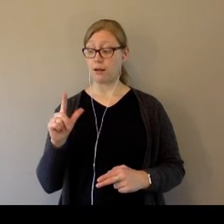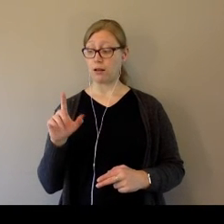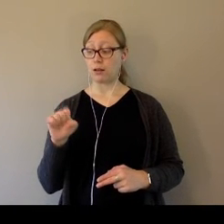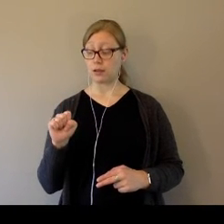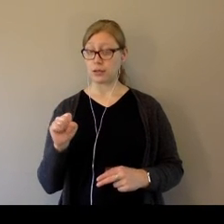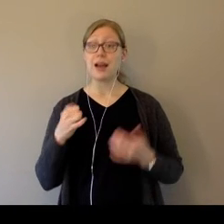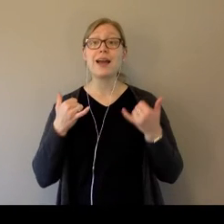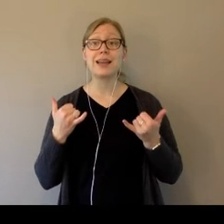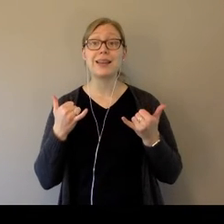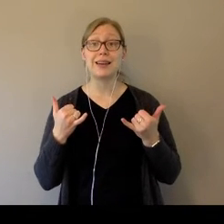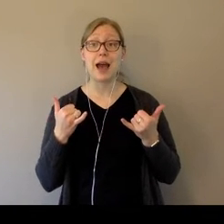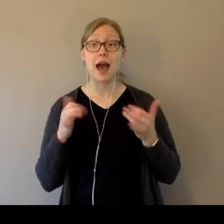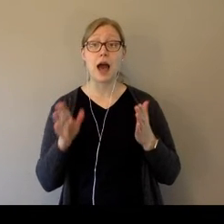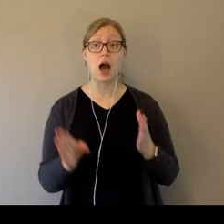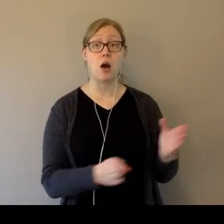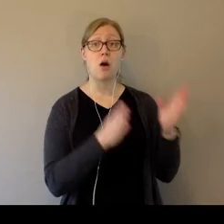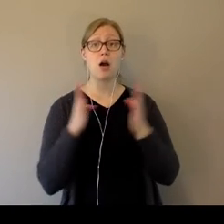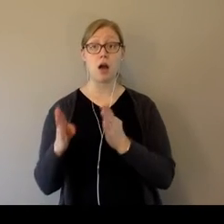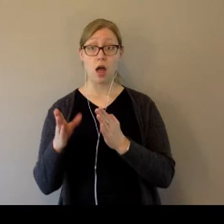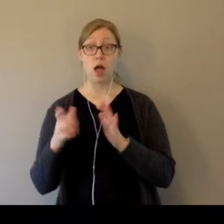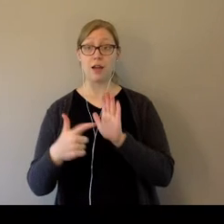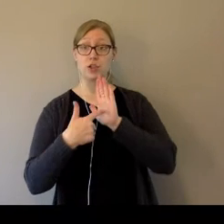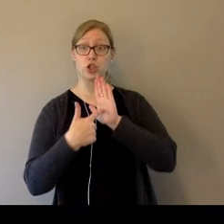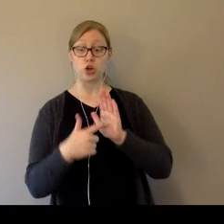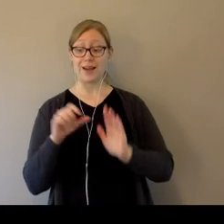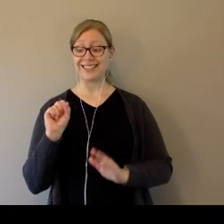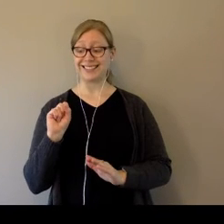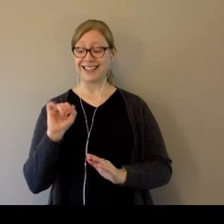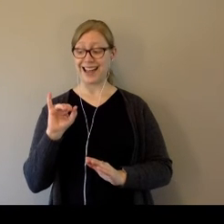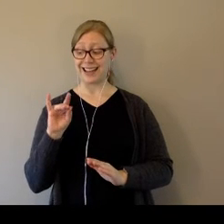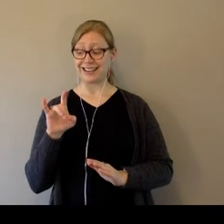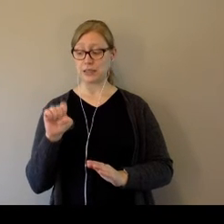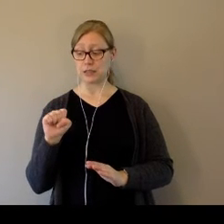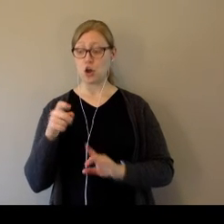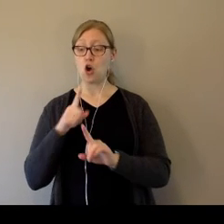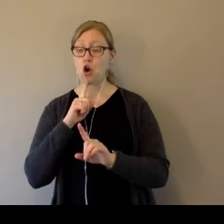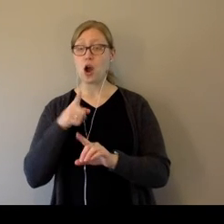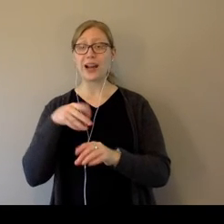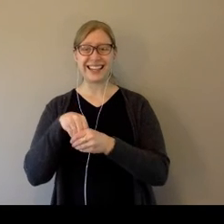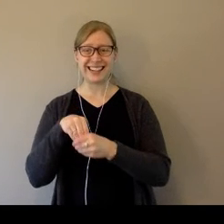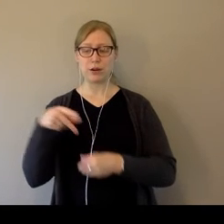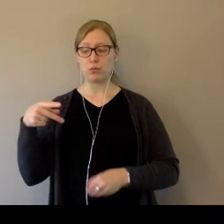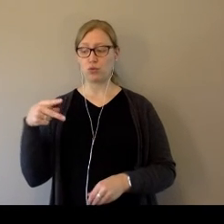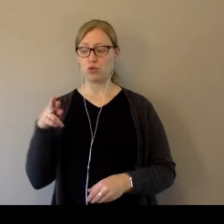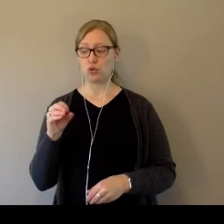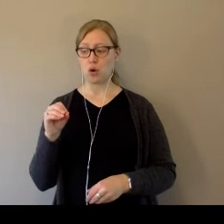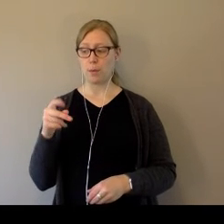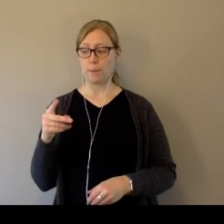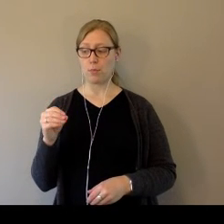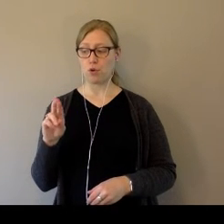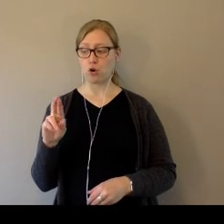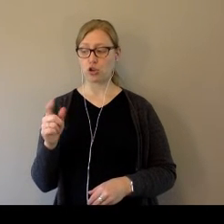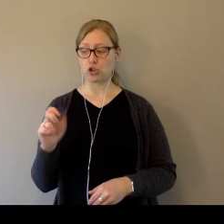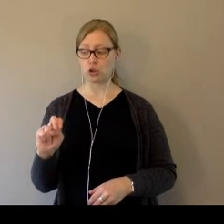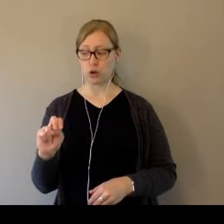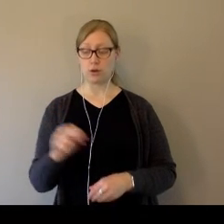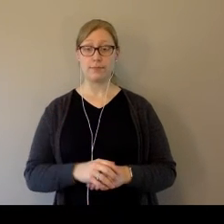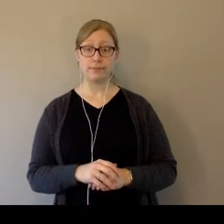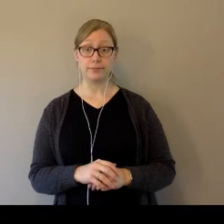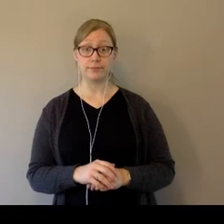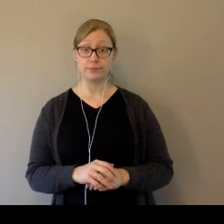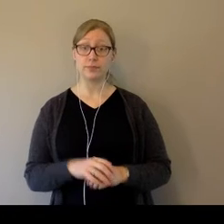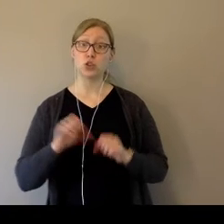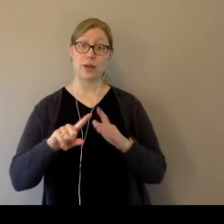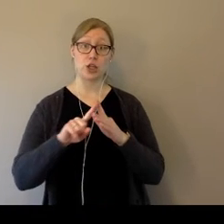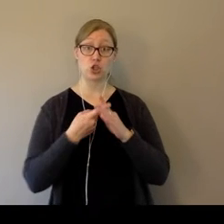So I have to find the matching sides. So let's start with the side that's between N and